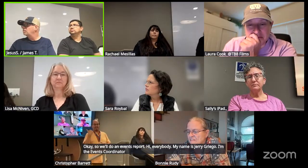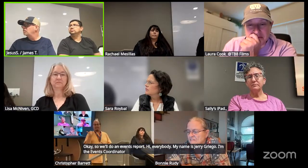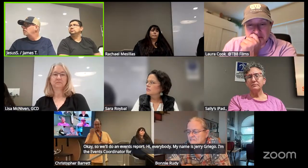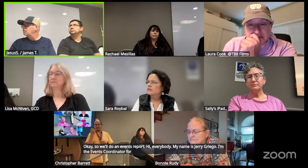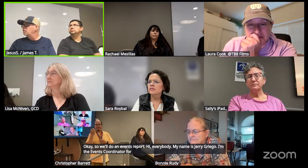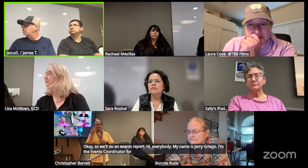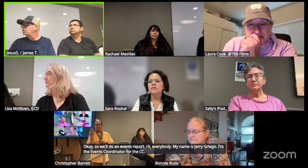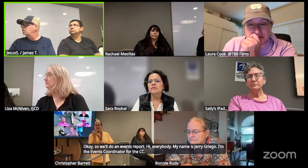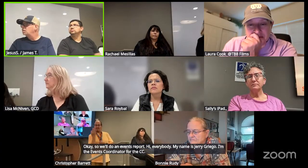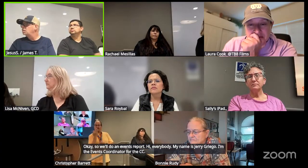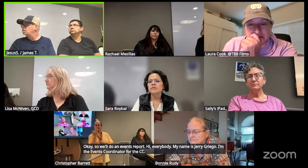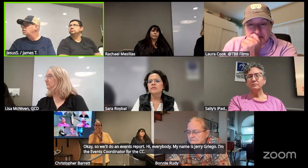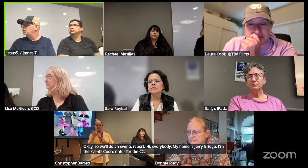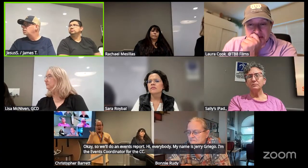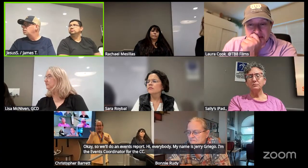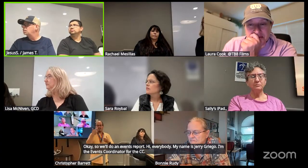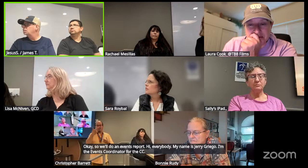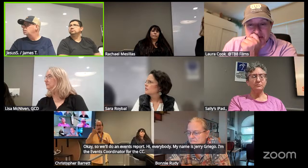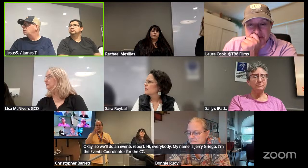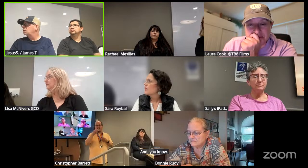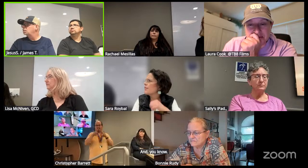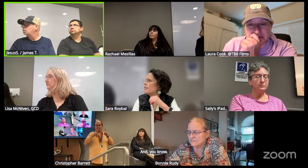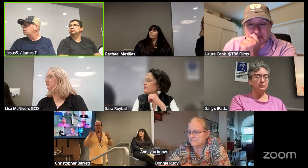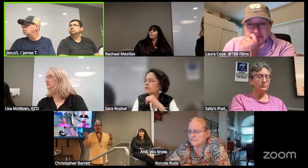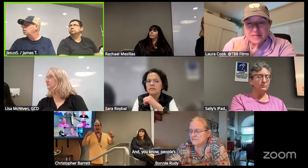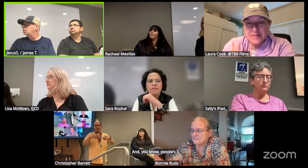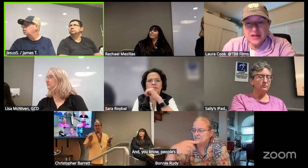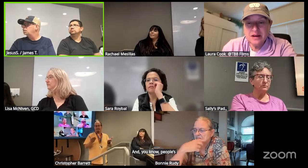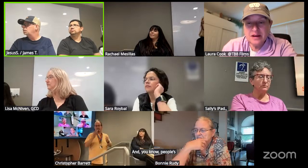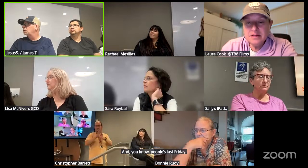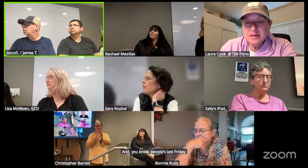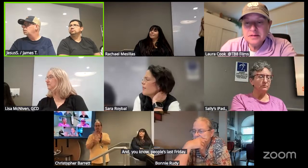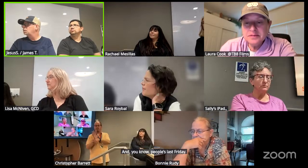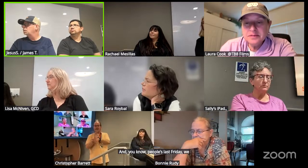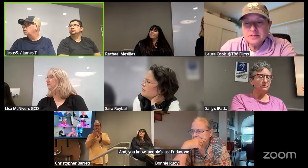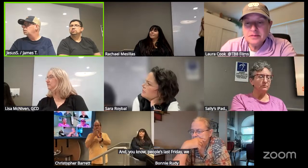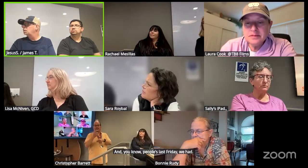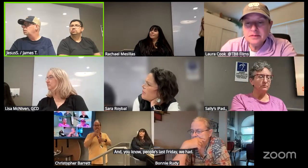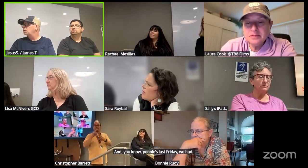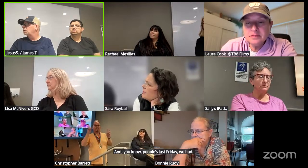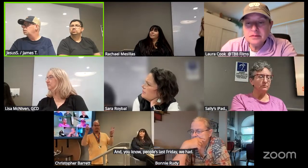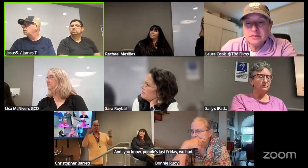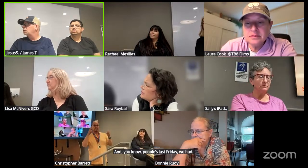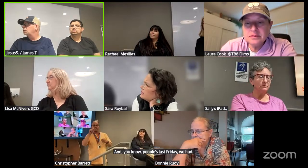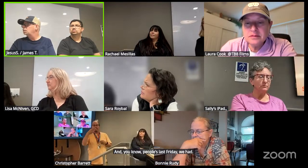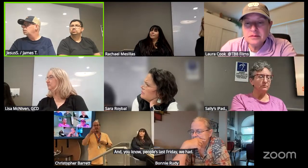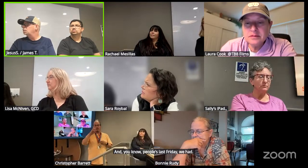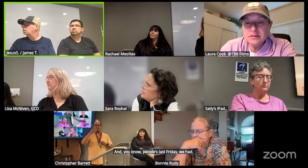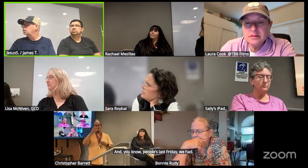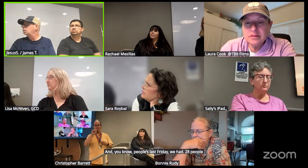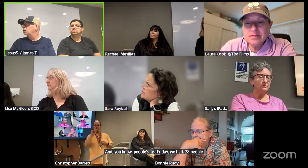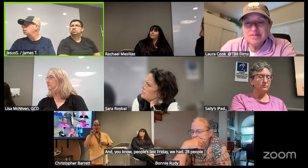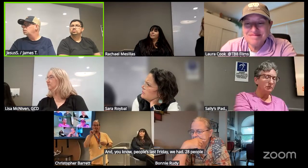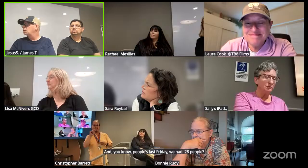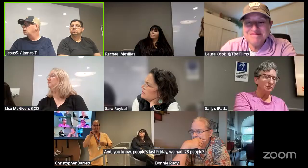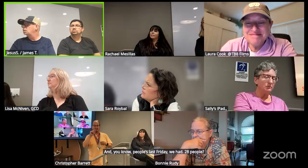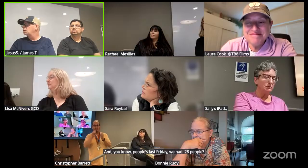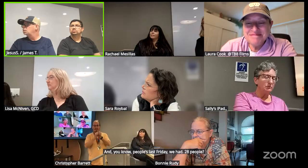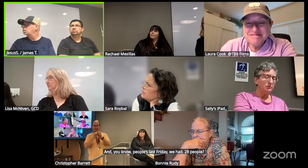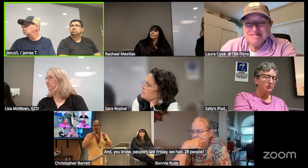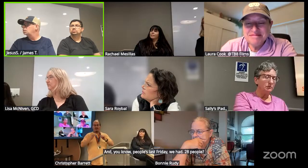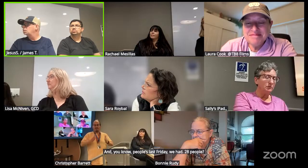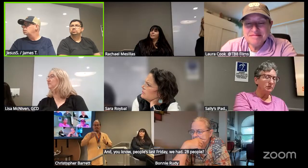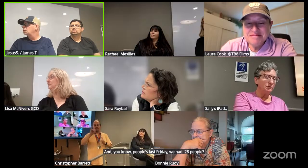DCC. And last Friday, we had 28 people come